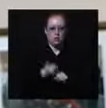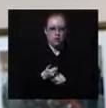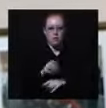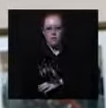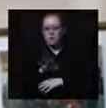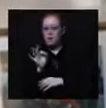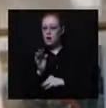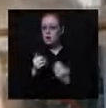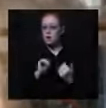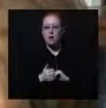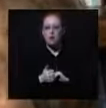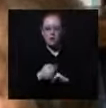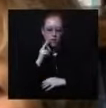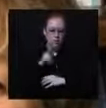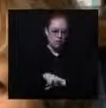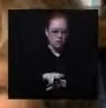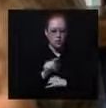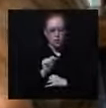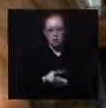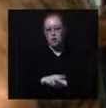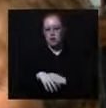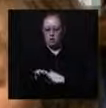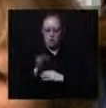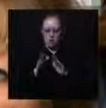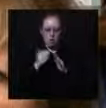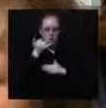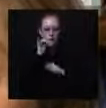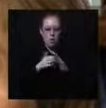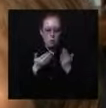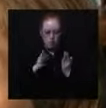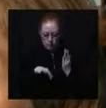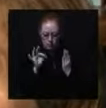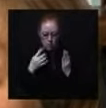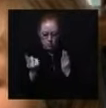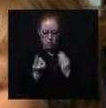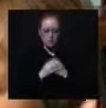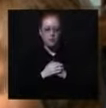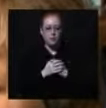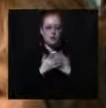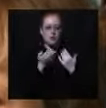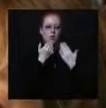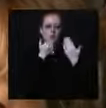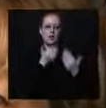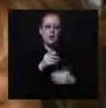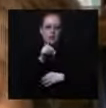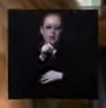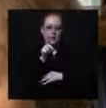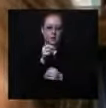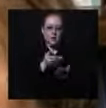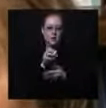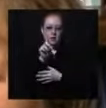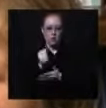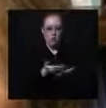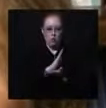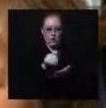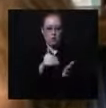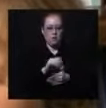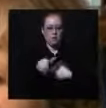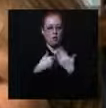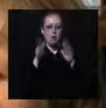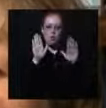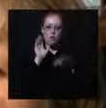watch TV, and so on. I just want to thank Disability Rights Center for all their wonderful work and excellent work, and hope that